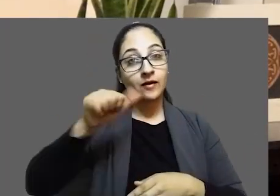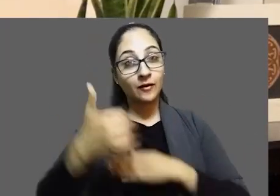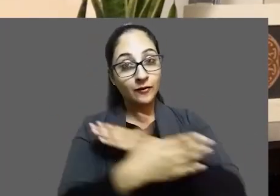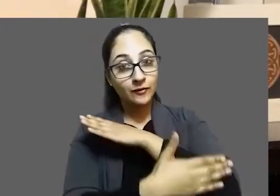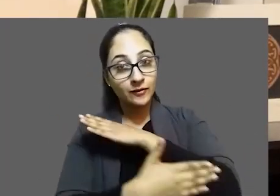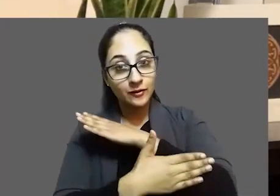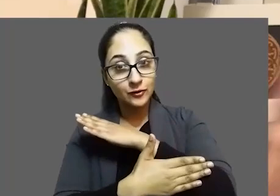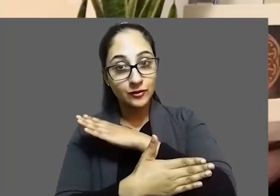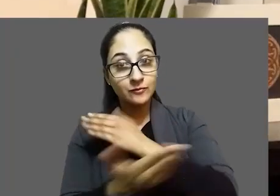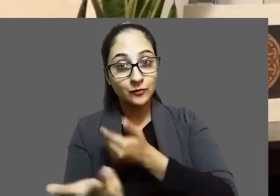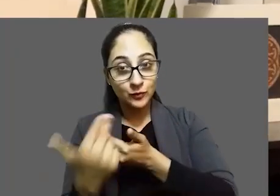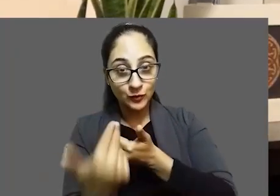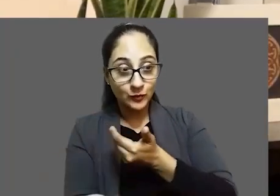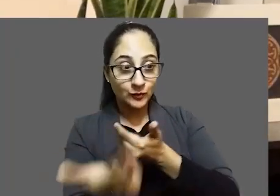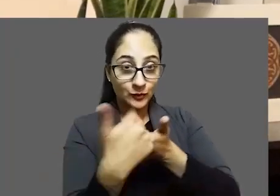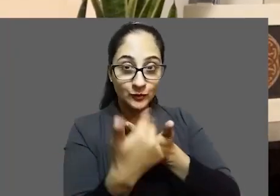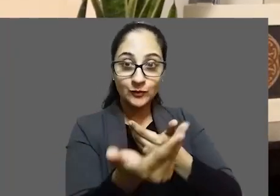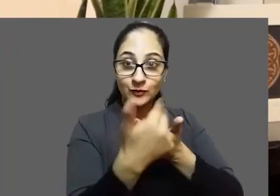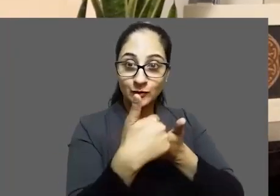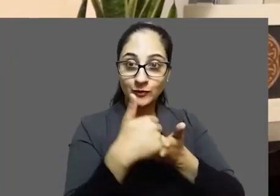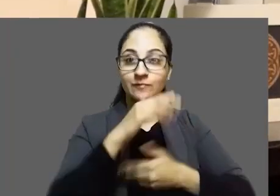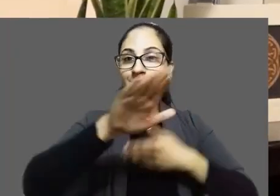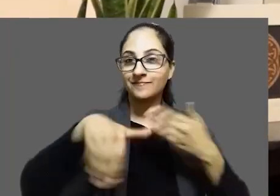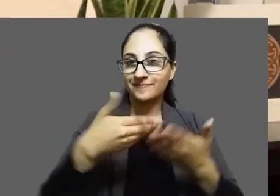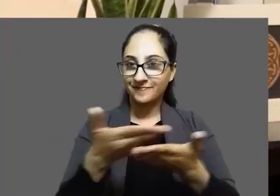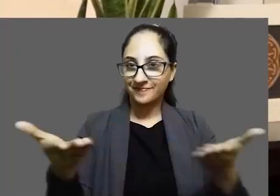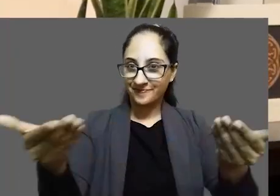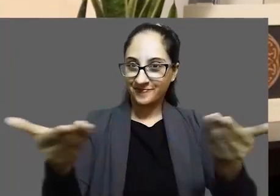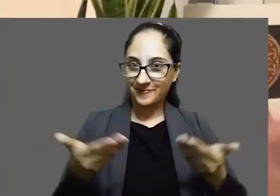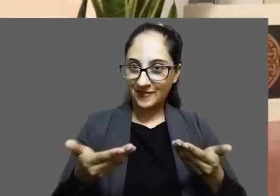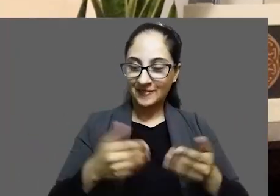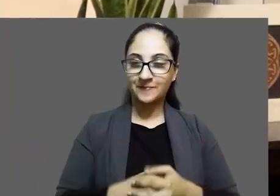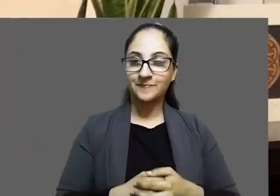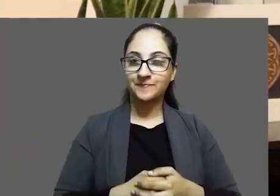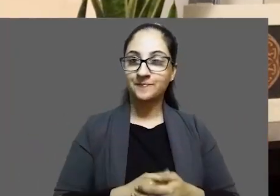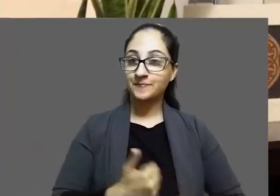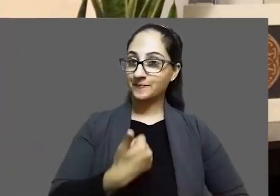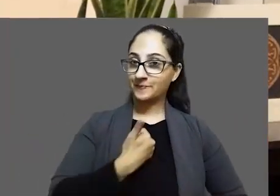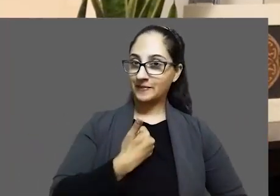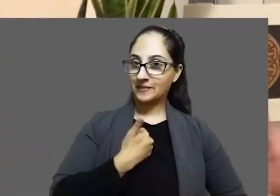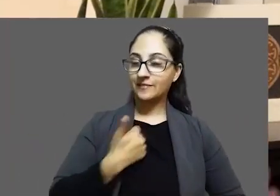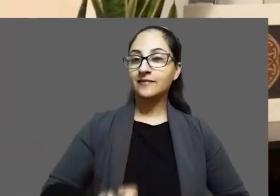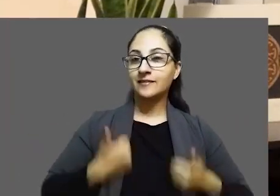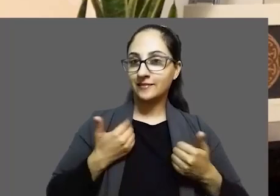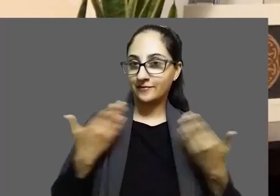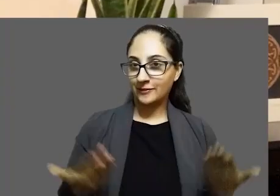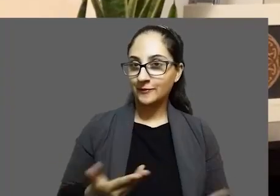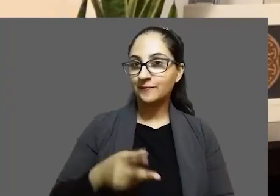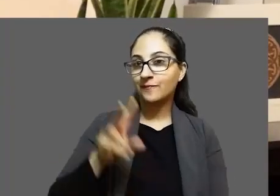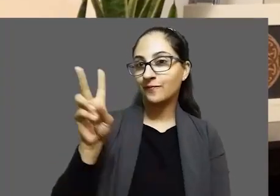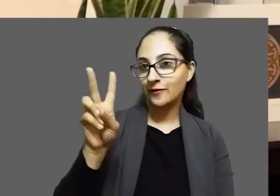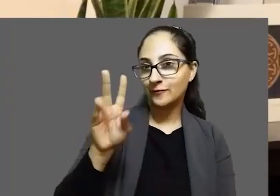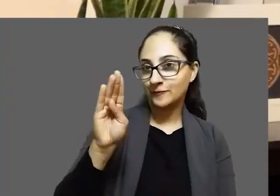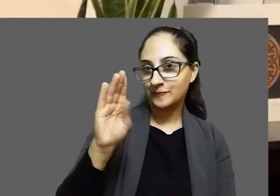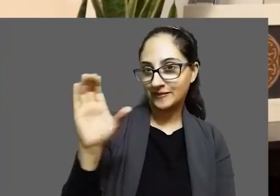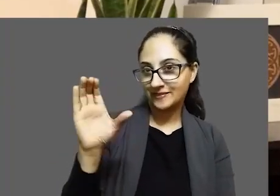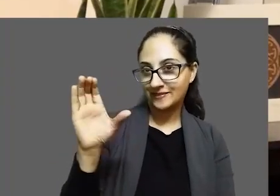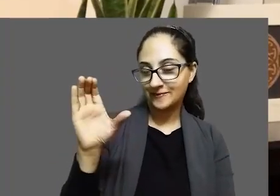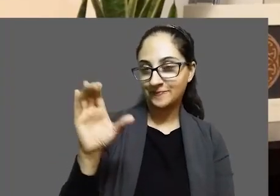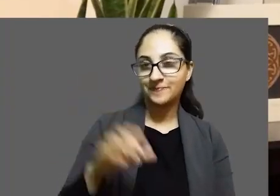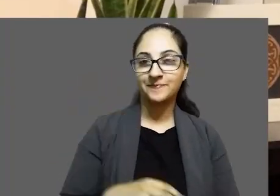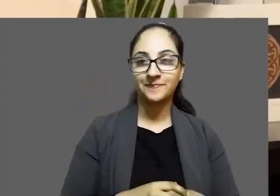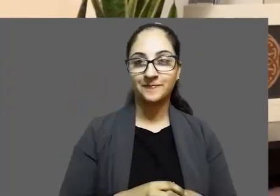everyone tuning in from across the country and around the world. I am coming to you from my home city, Vancouver,